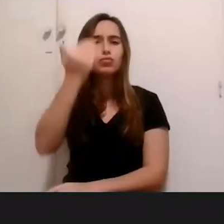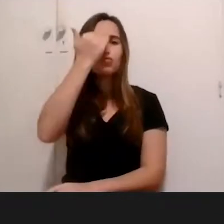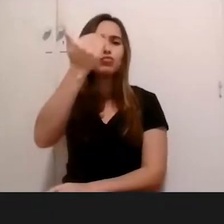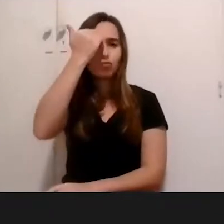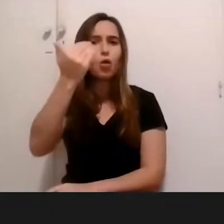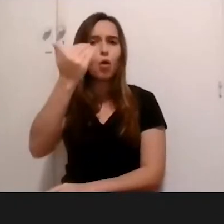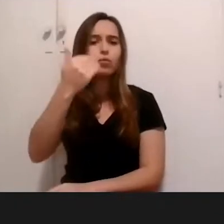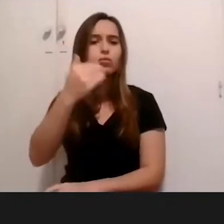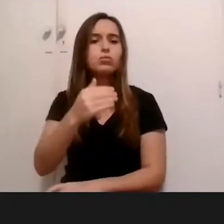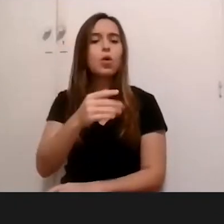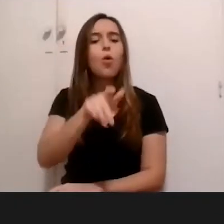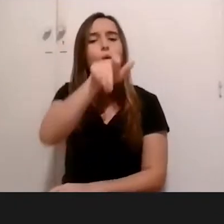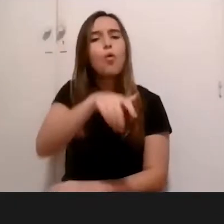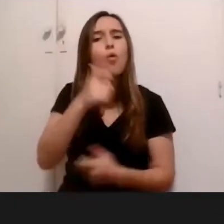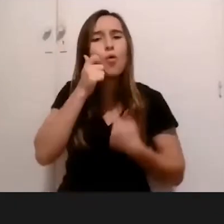functioning. So